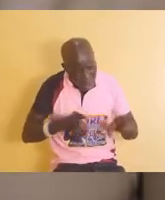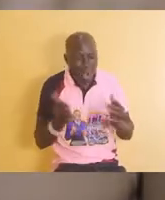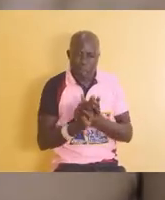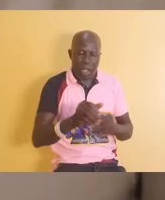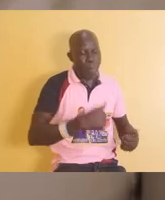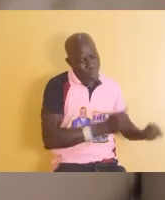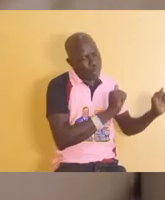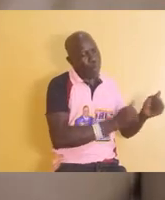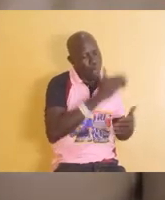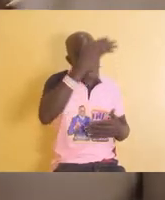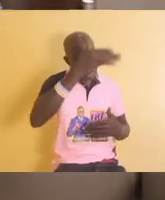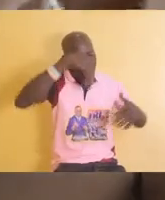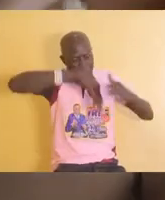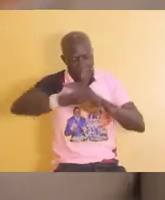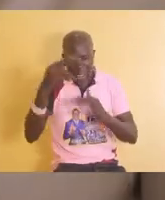loke.